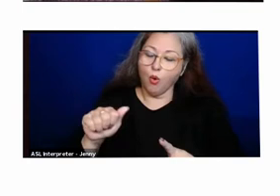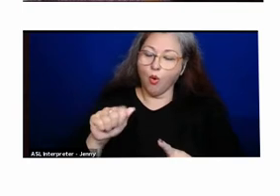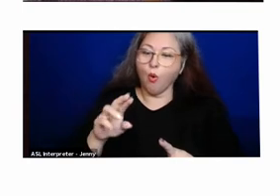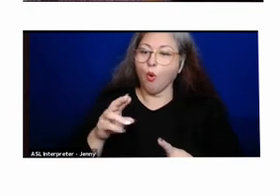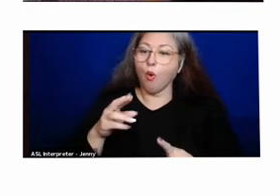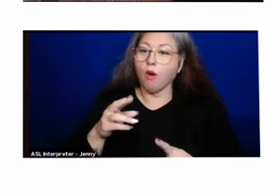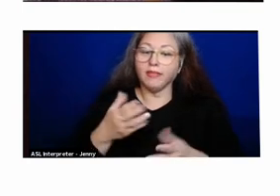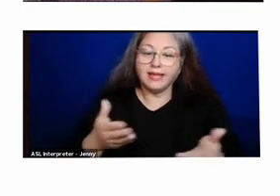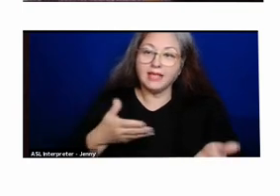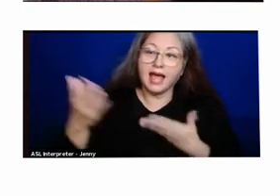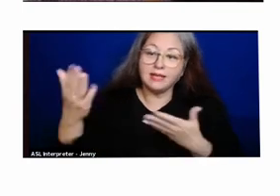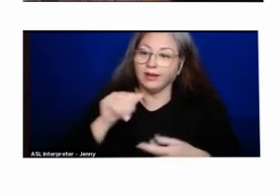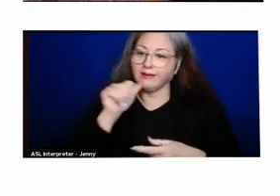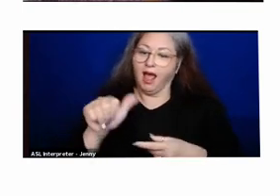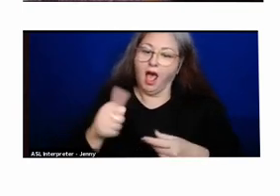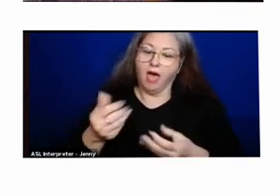crops.